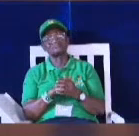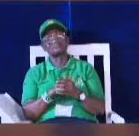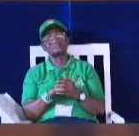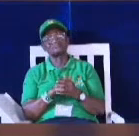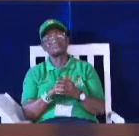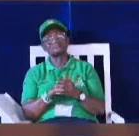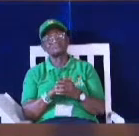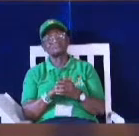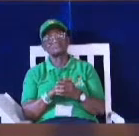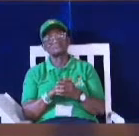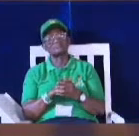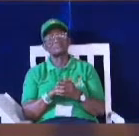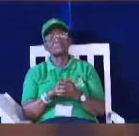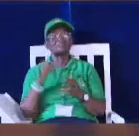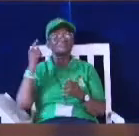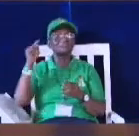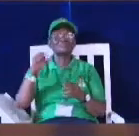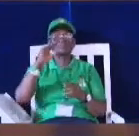with the boys I had,